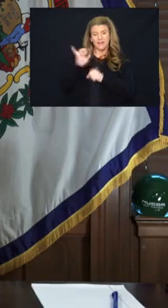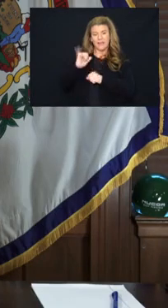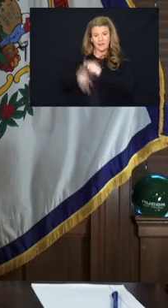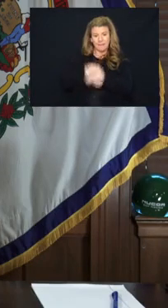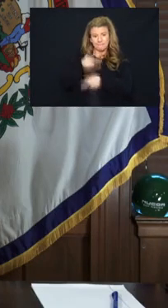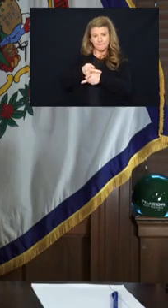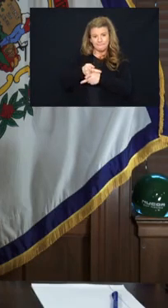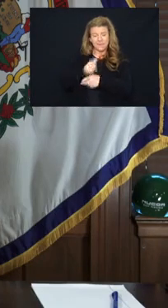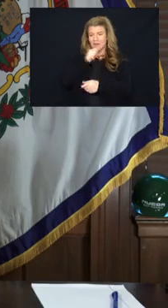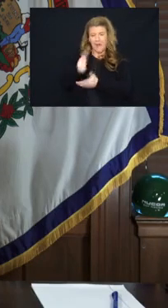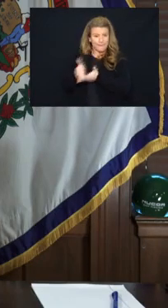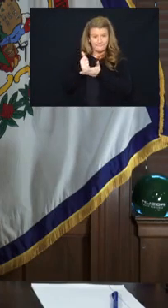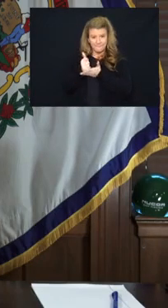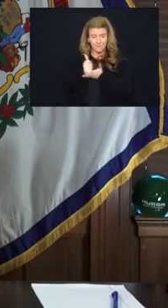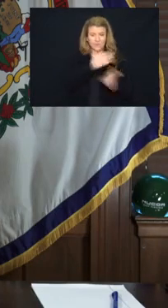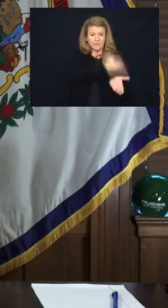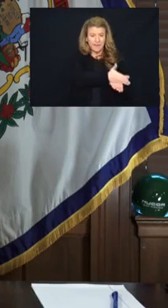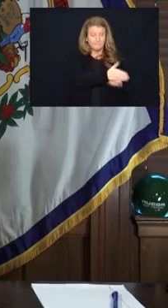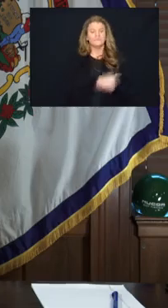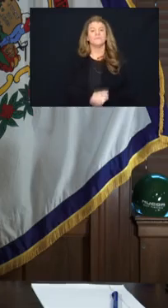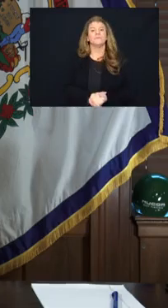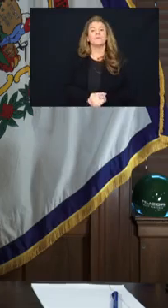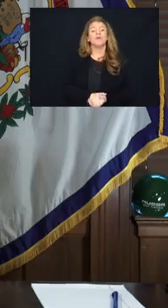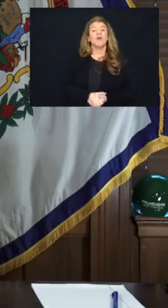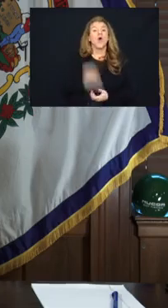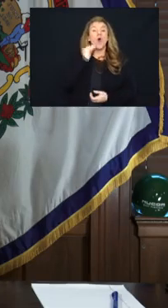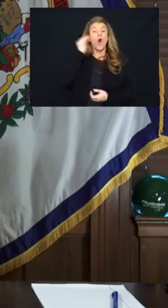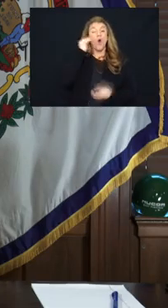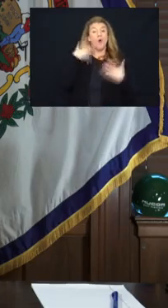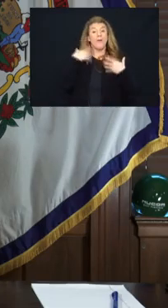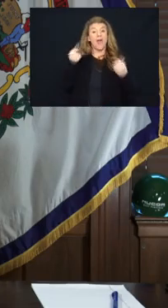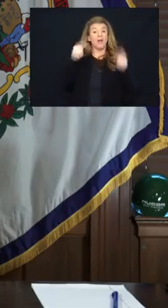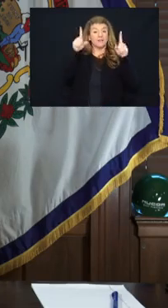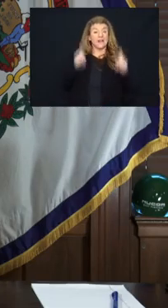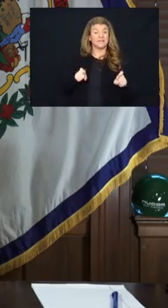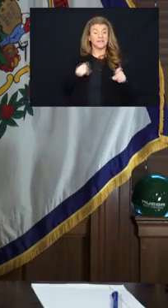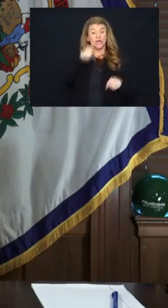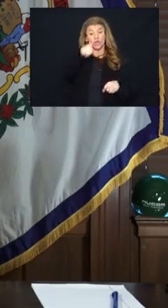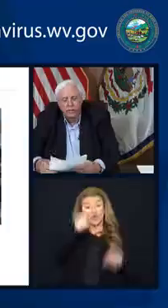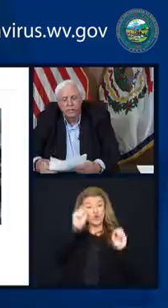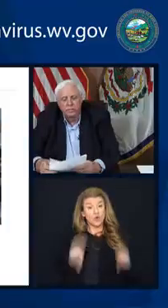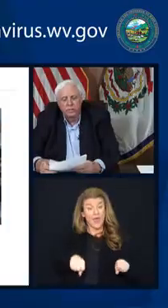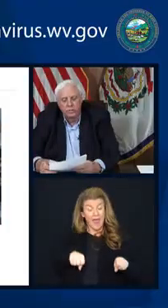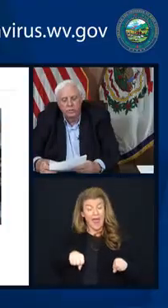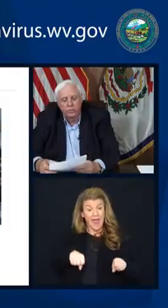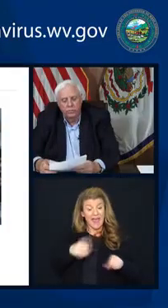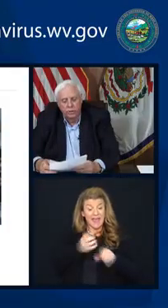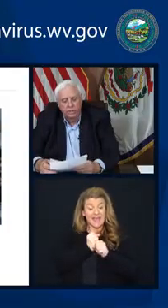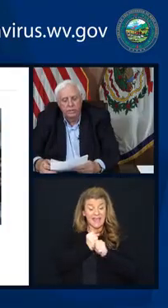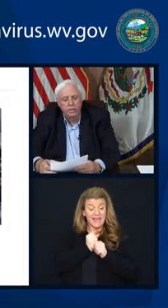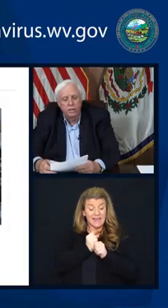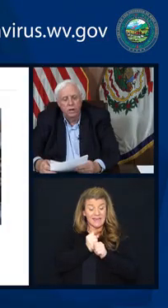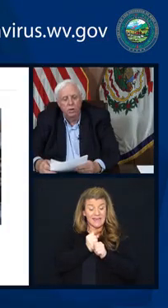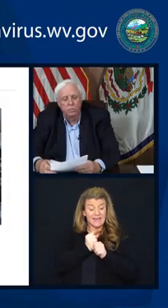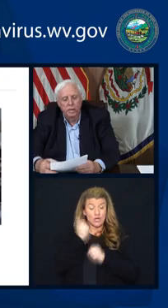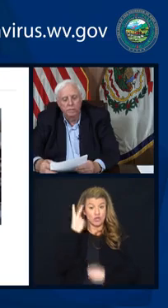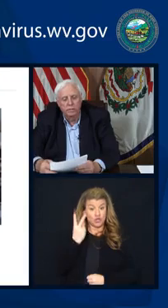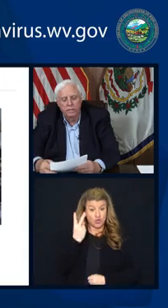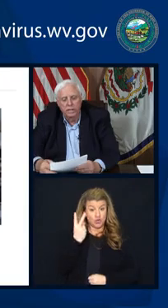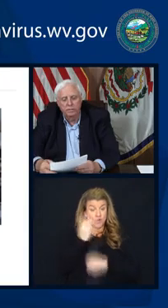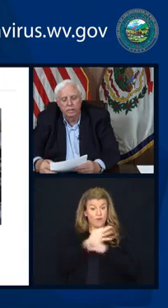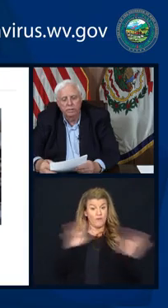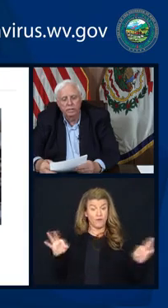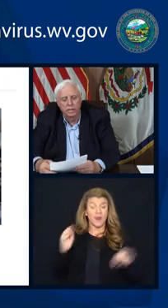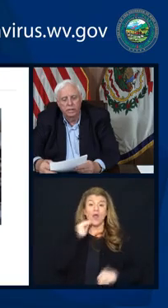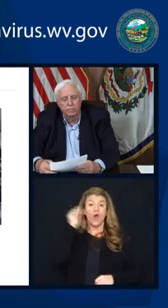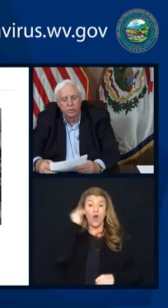rather. From the standpoint of home health tests, you can get 2 free home health